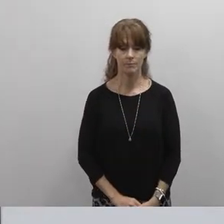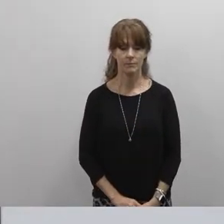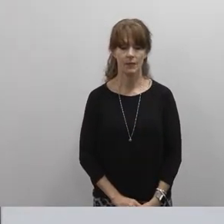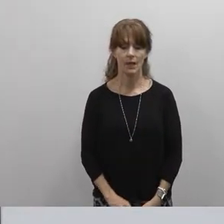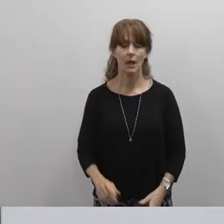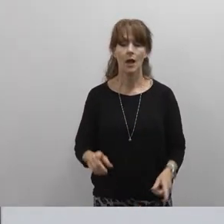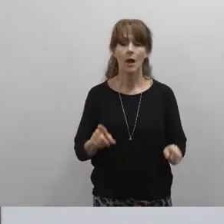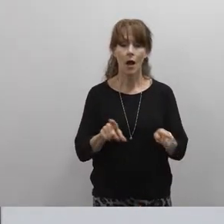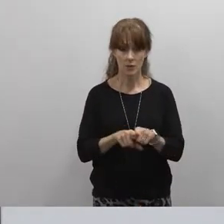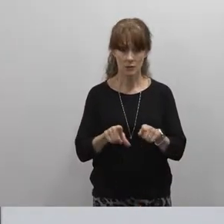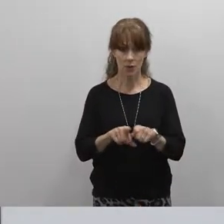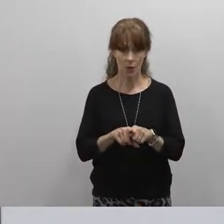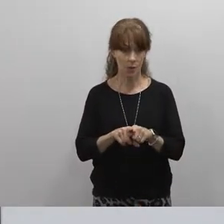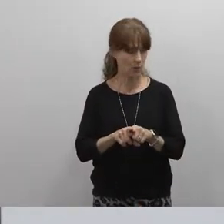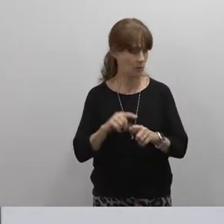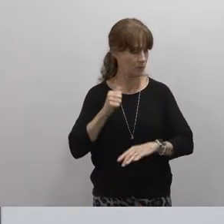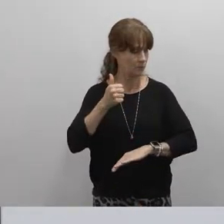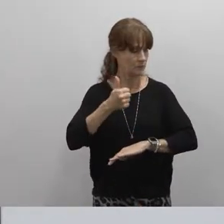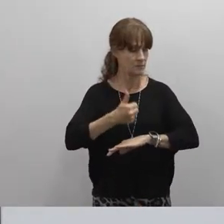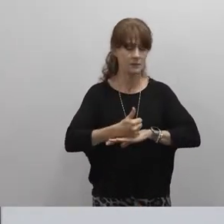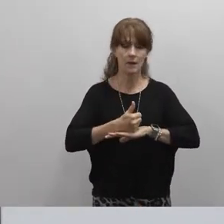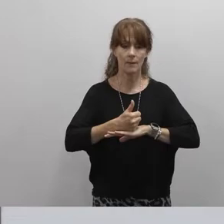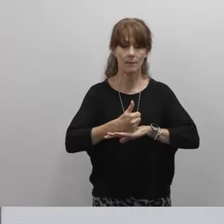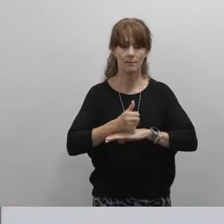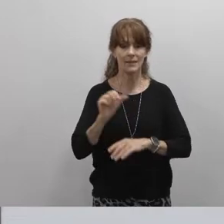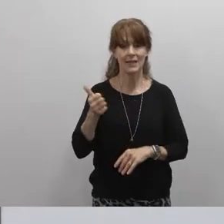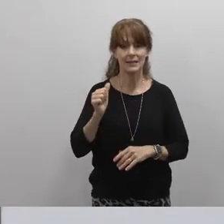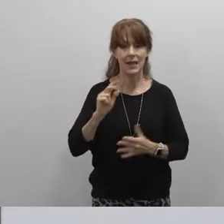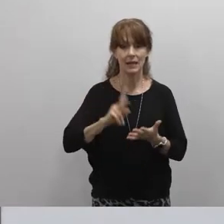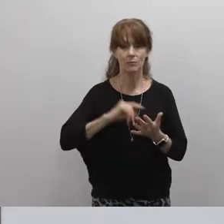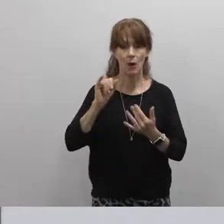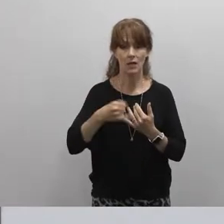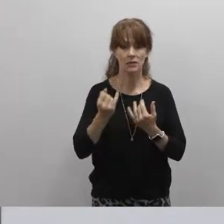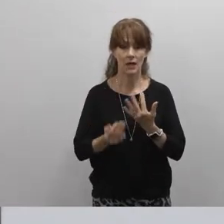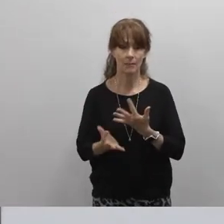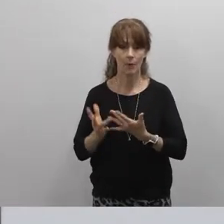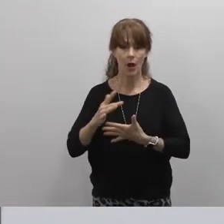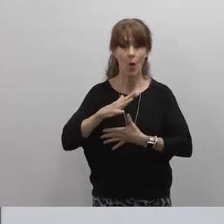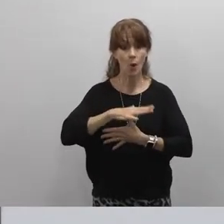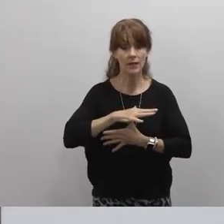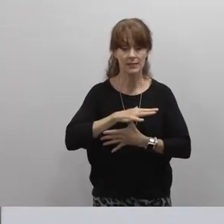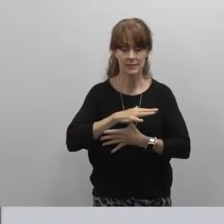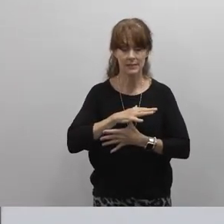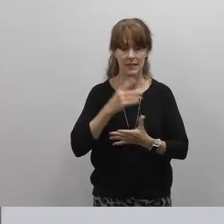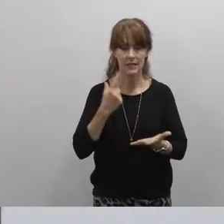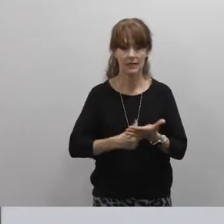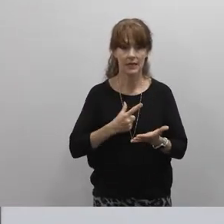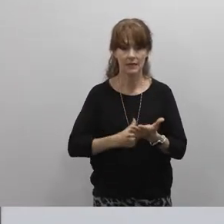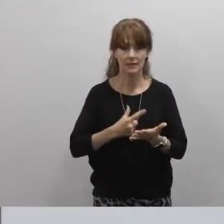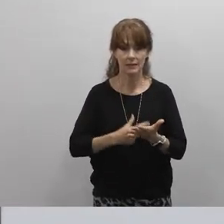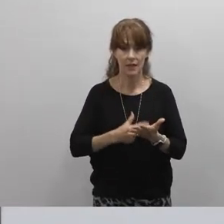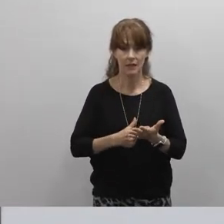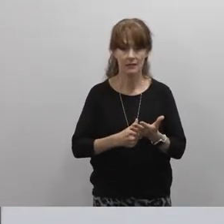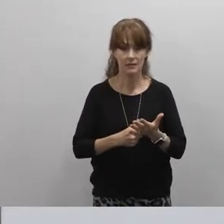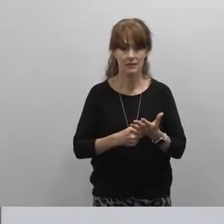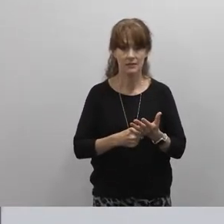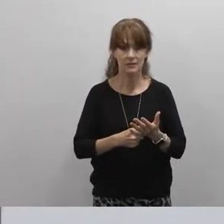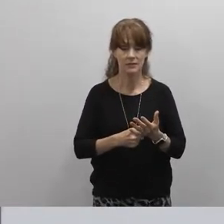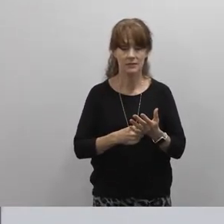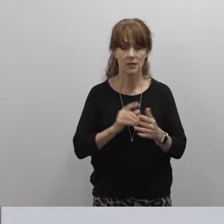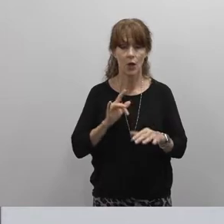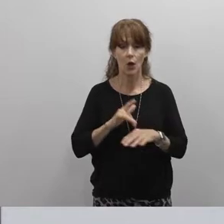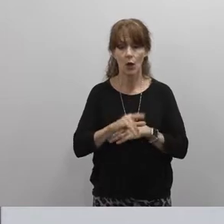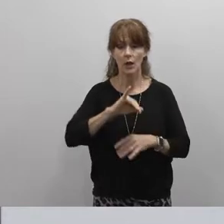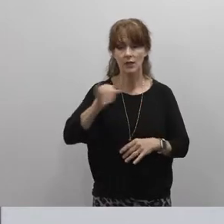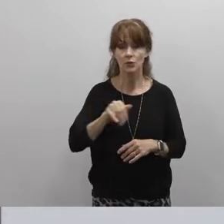We also set forth 10 project priorities, and we've discussed these. We actually discussed these via the early